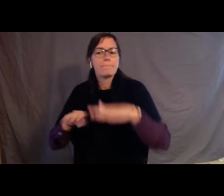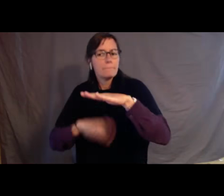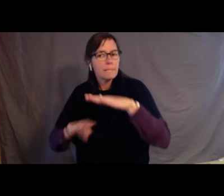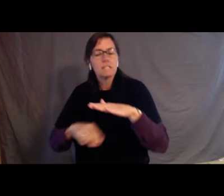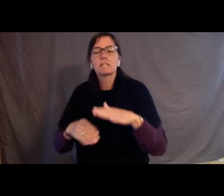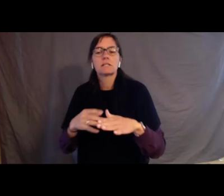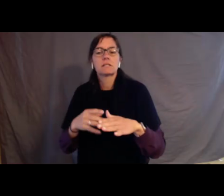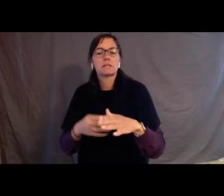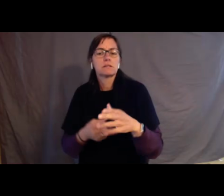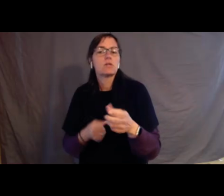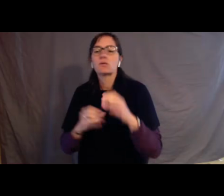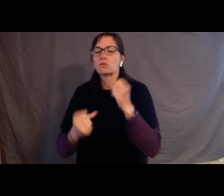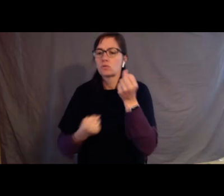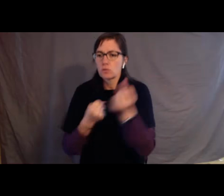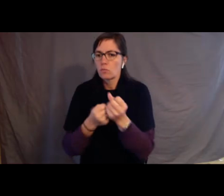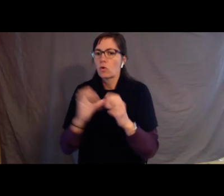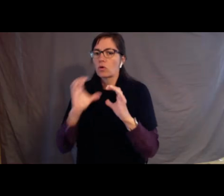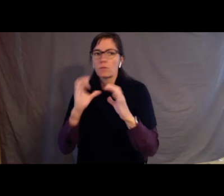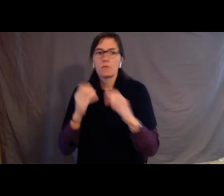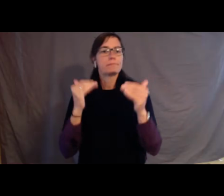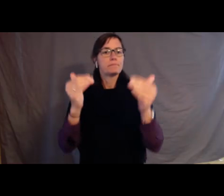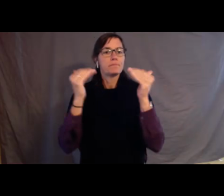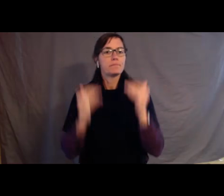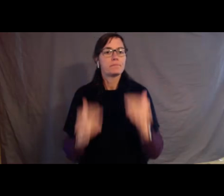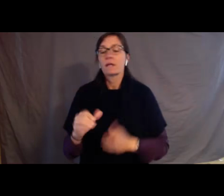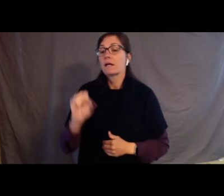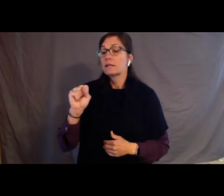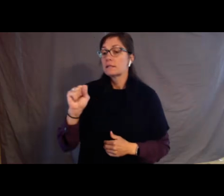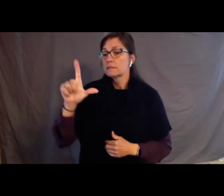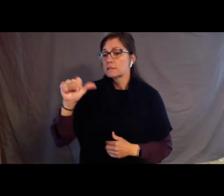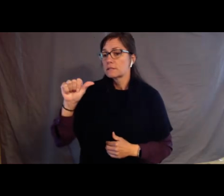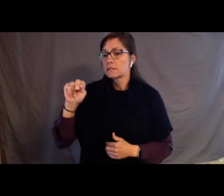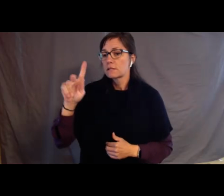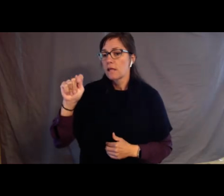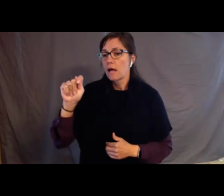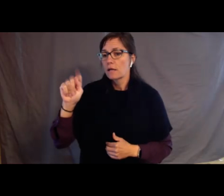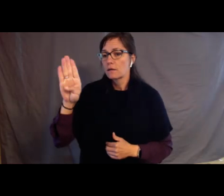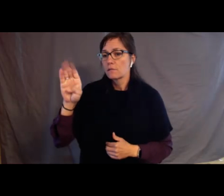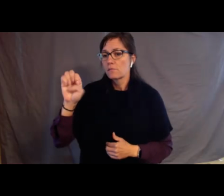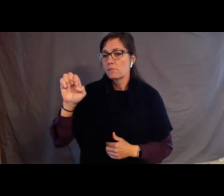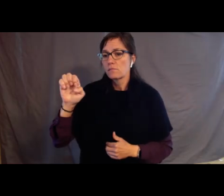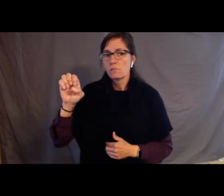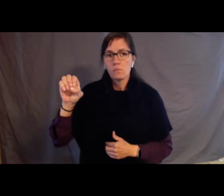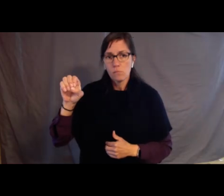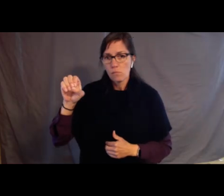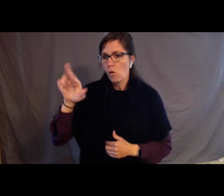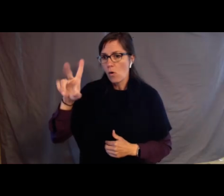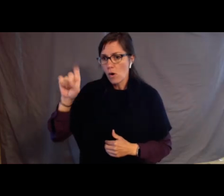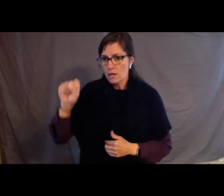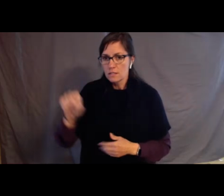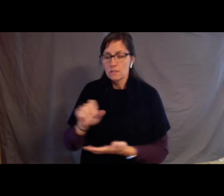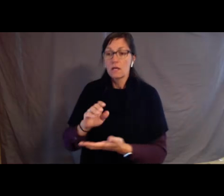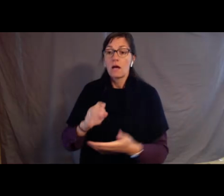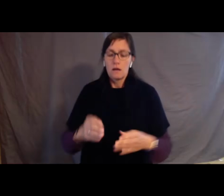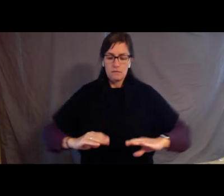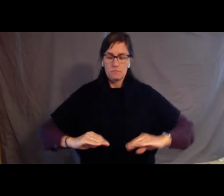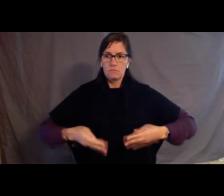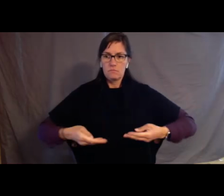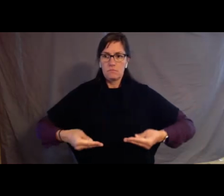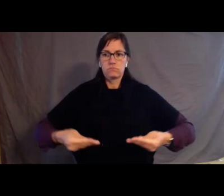Now, slant boards, many children with visual impairments use slant boards. It really helps in terms of the angle and the presentation